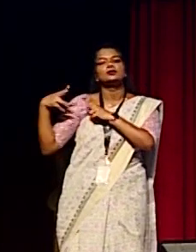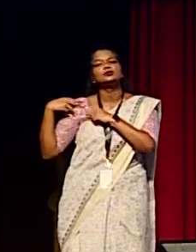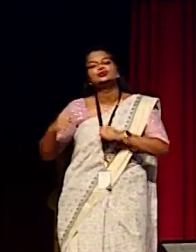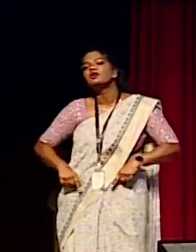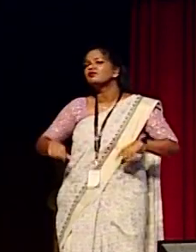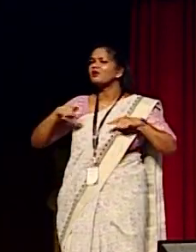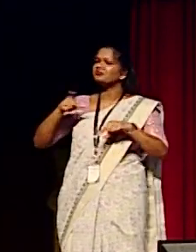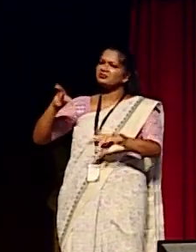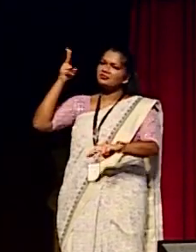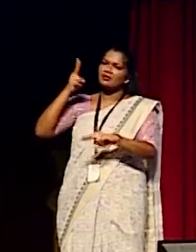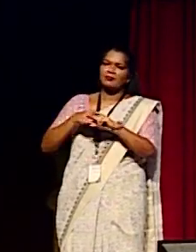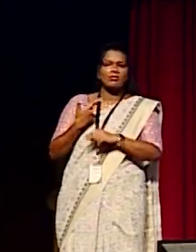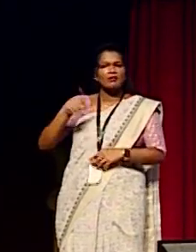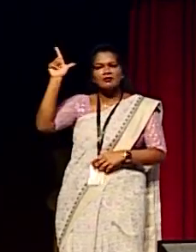lives.